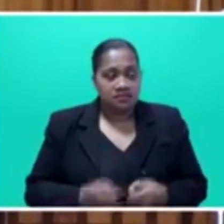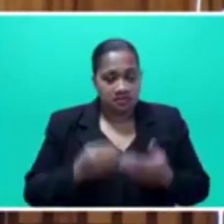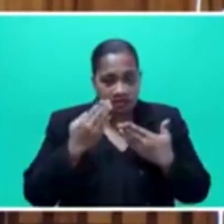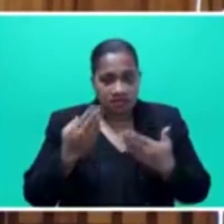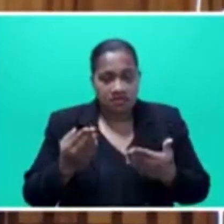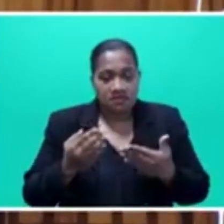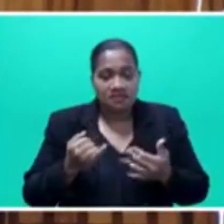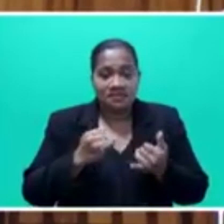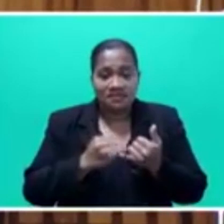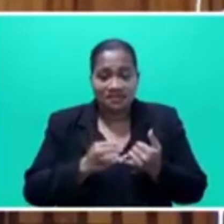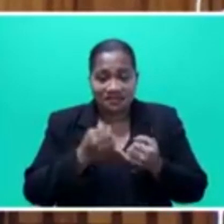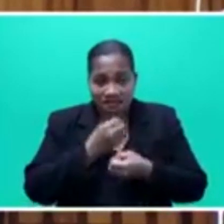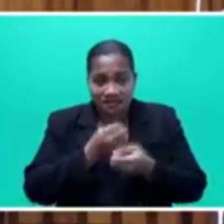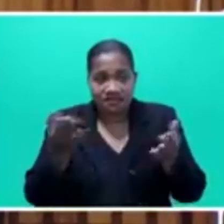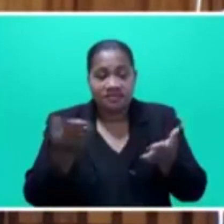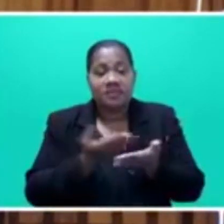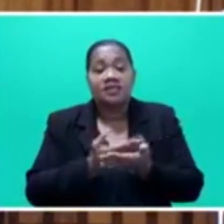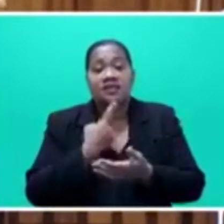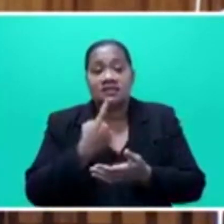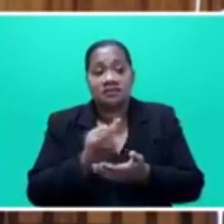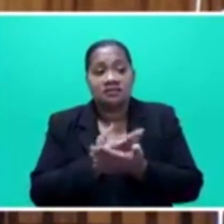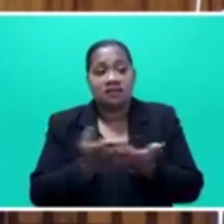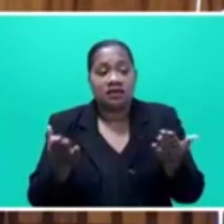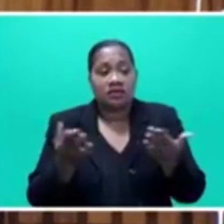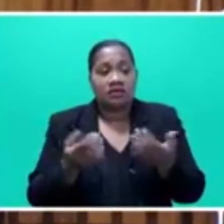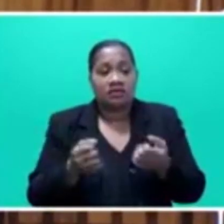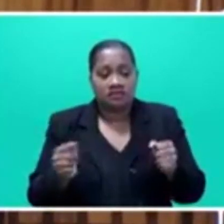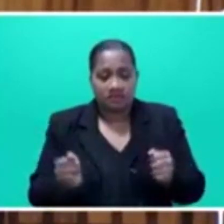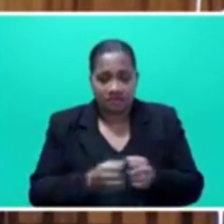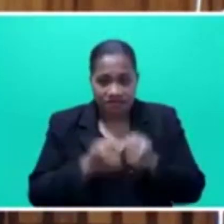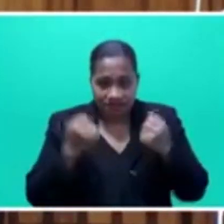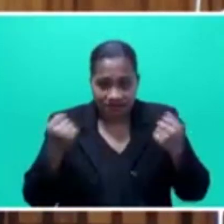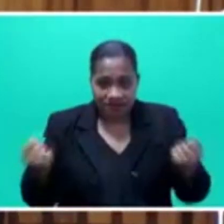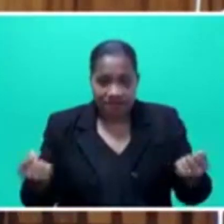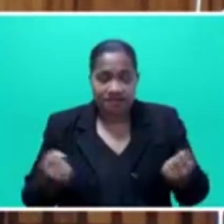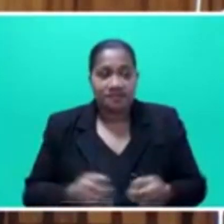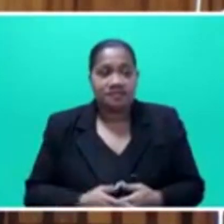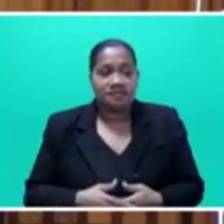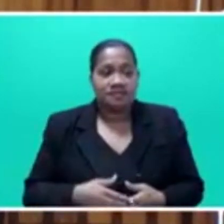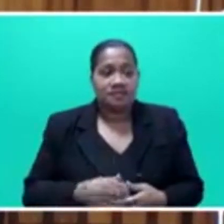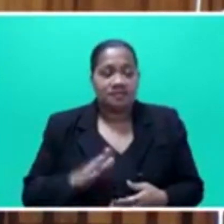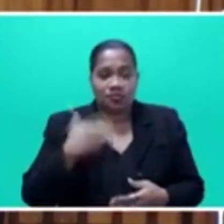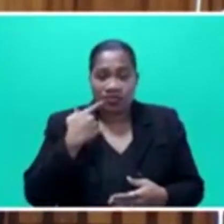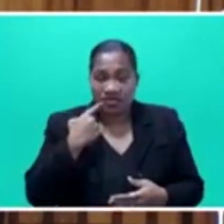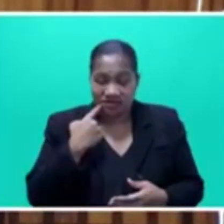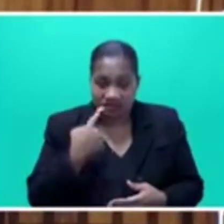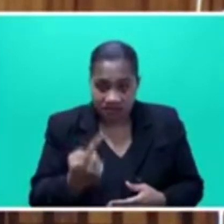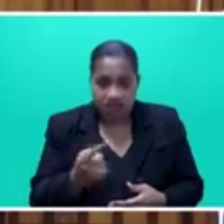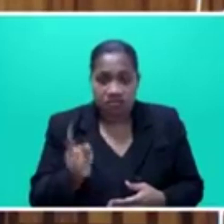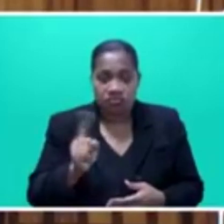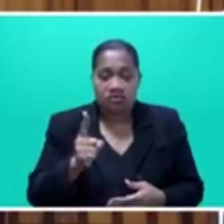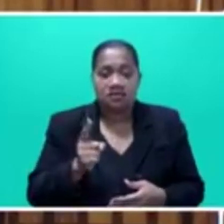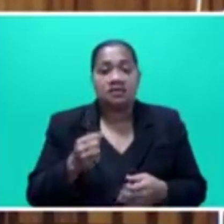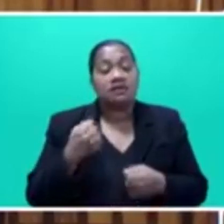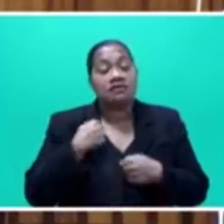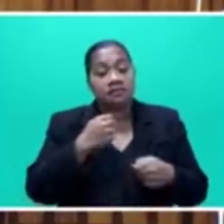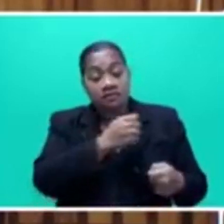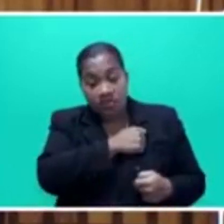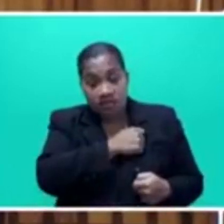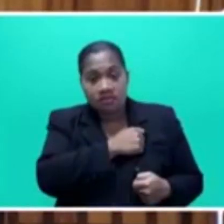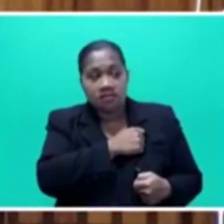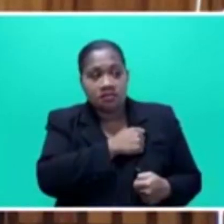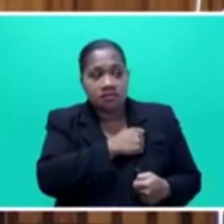she highlighted how Fiji Times deliberately said that the military was the cause of